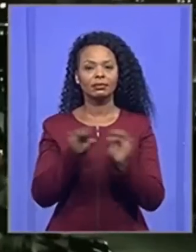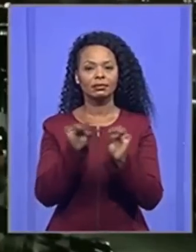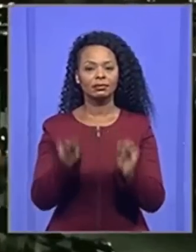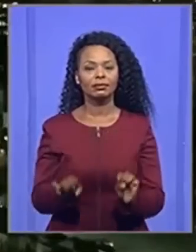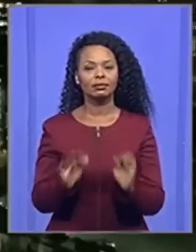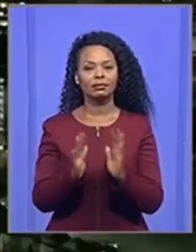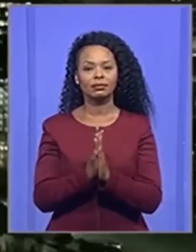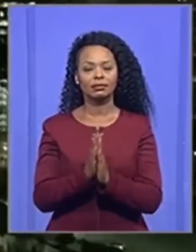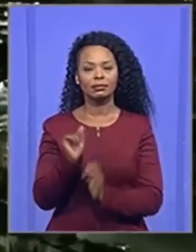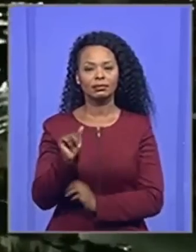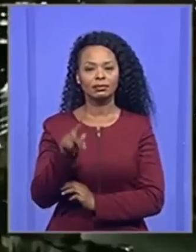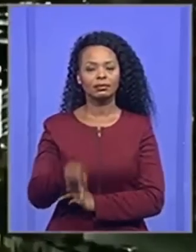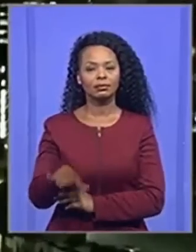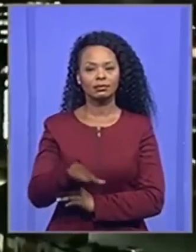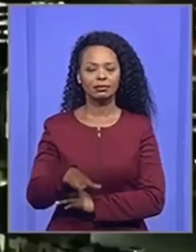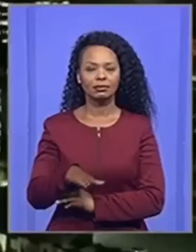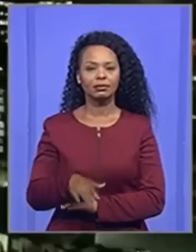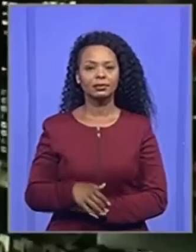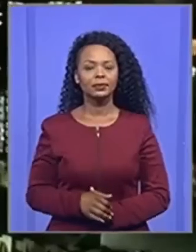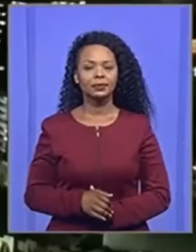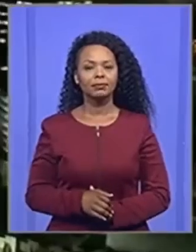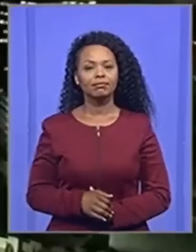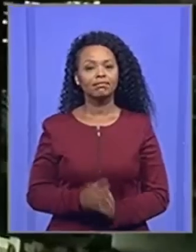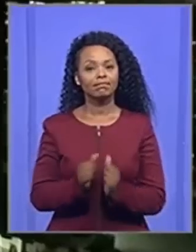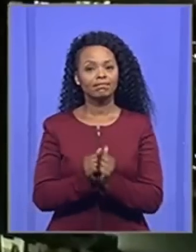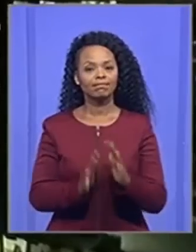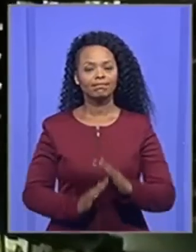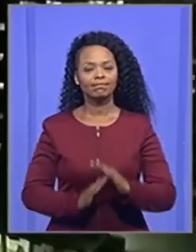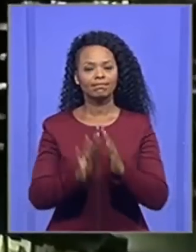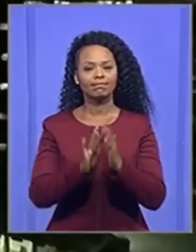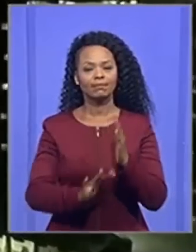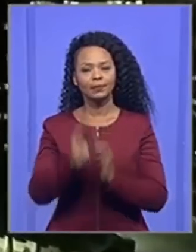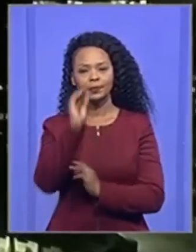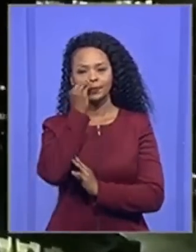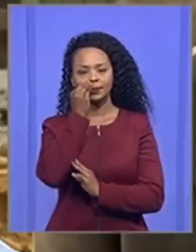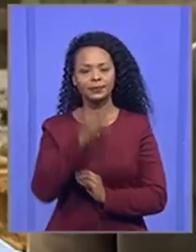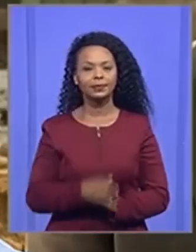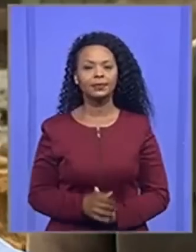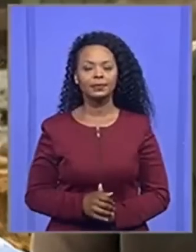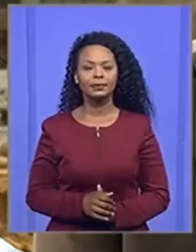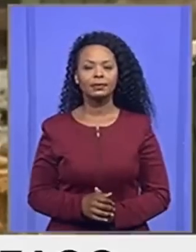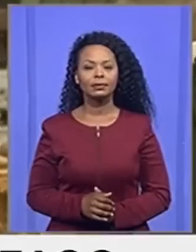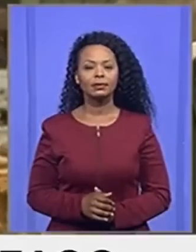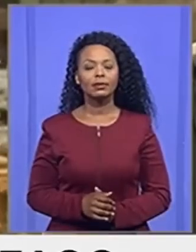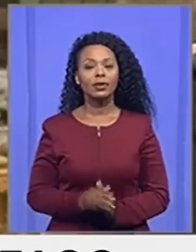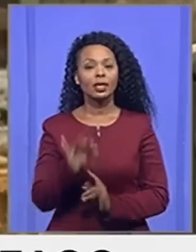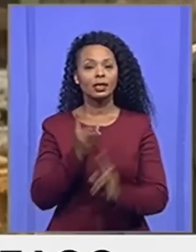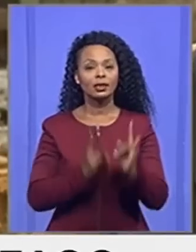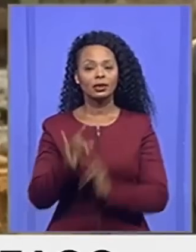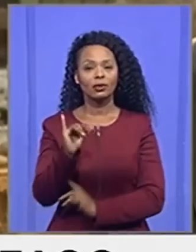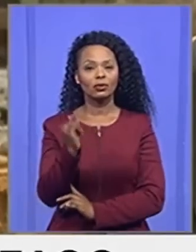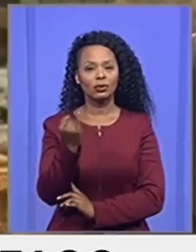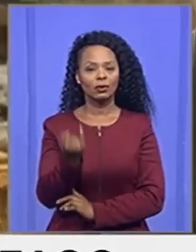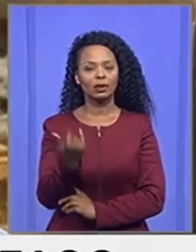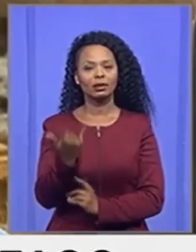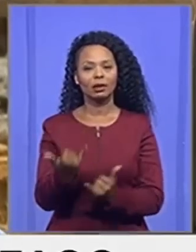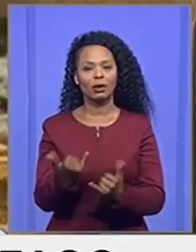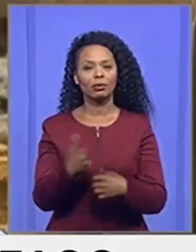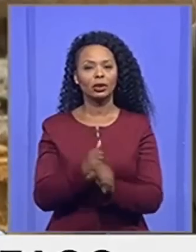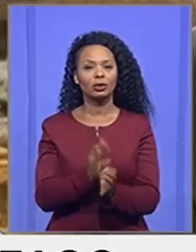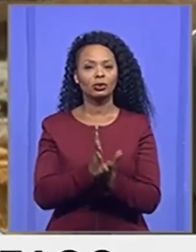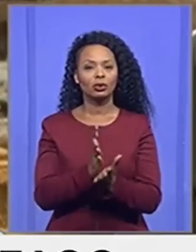gaša thwi go tšwa Studio 10 re thoma pele ka dihlogo. As the city of Johannesburg, we are going to ensure